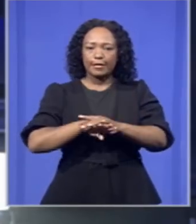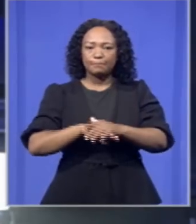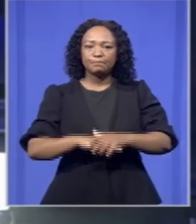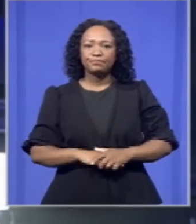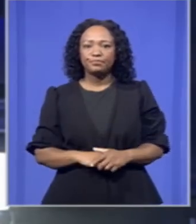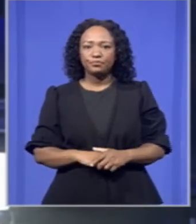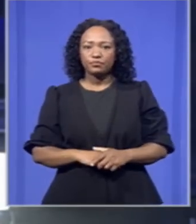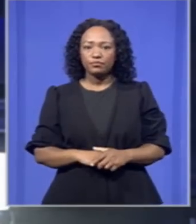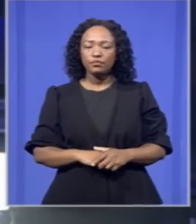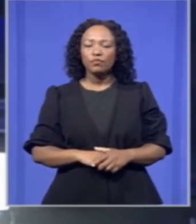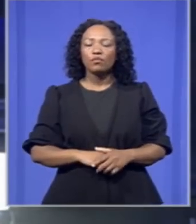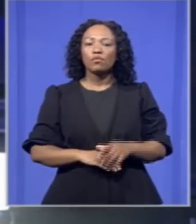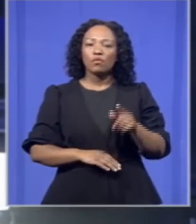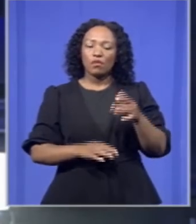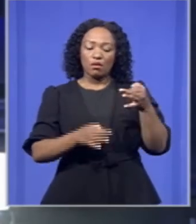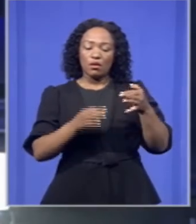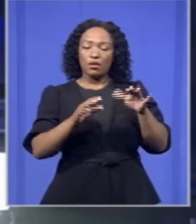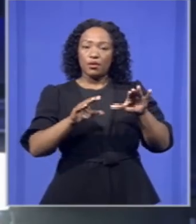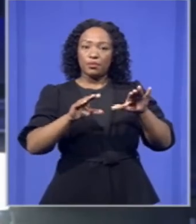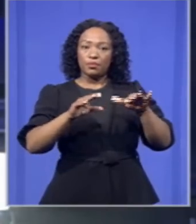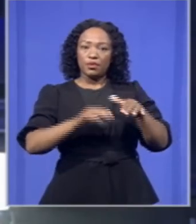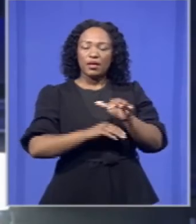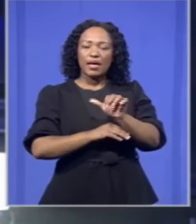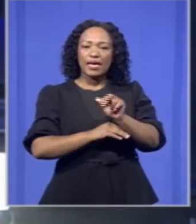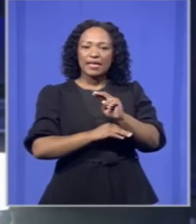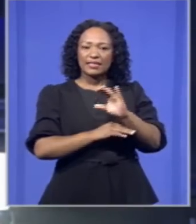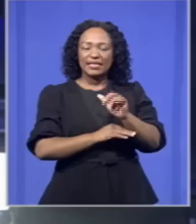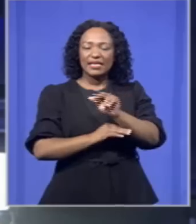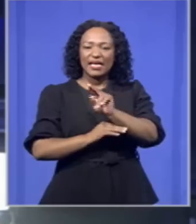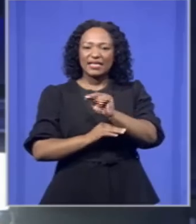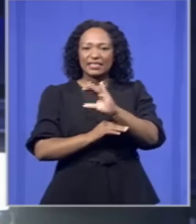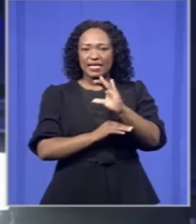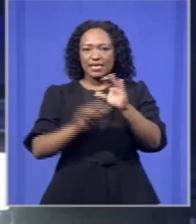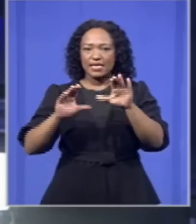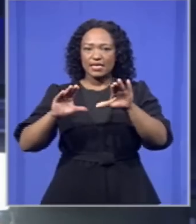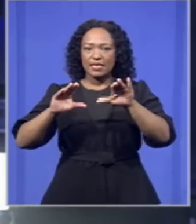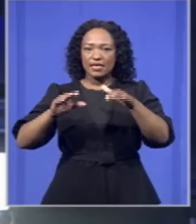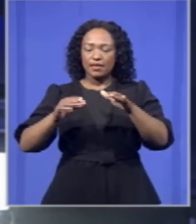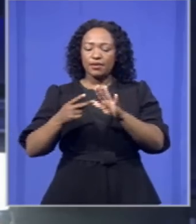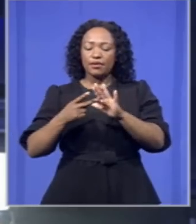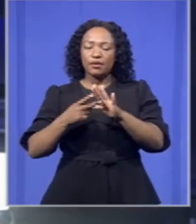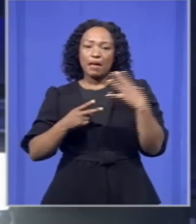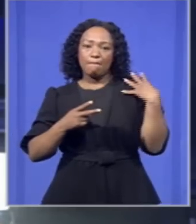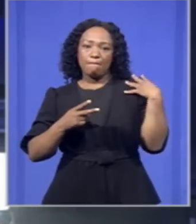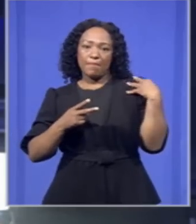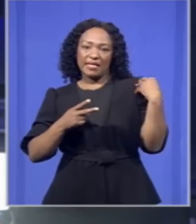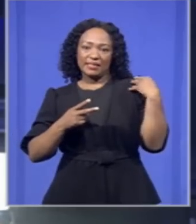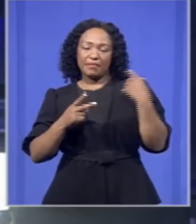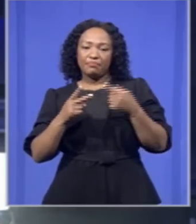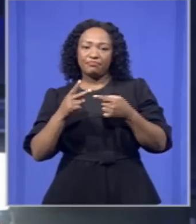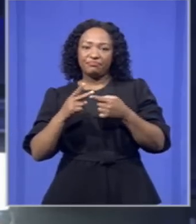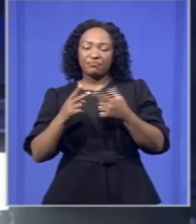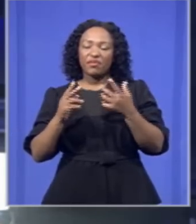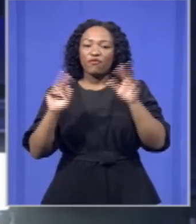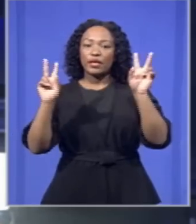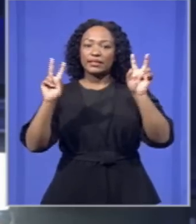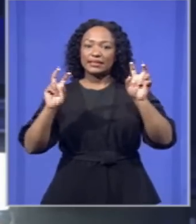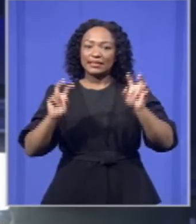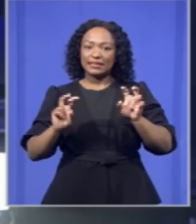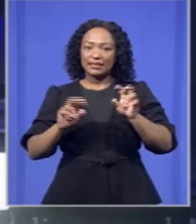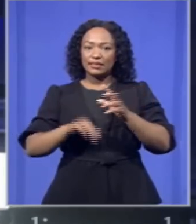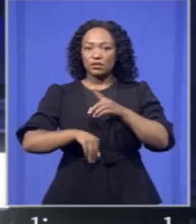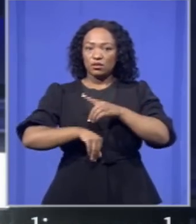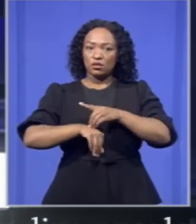Leloko la komiti khuduthamaga bosetšhaba ya ANC le tona ya motlakase le energy ngaka Kgosientsho Ramokgopa a